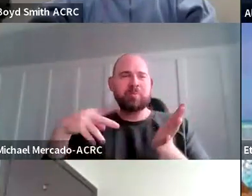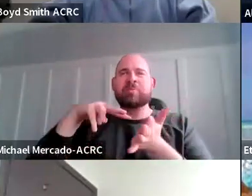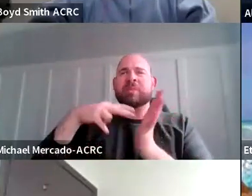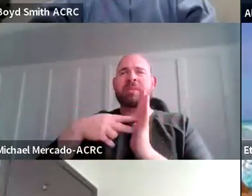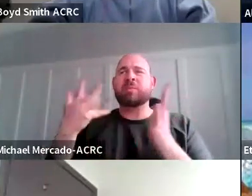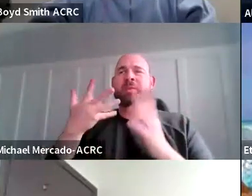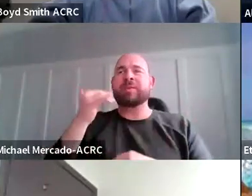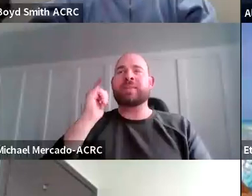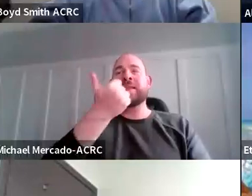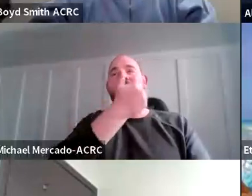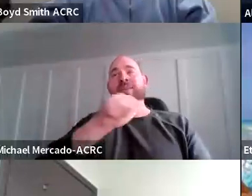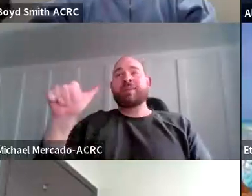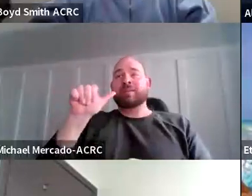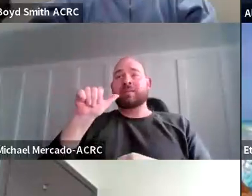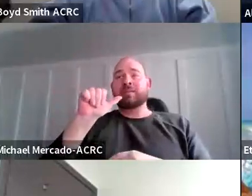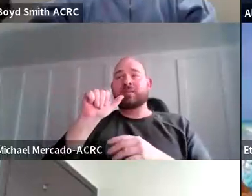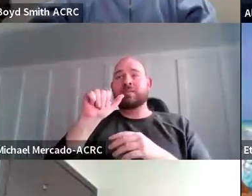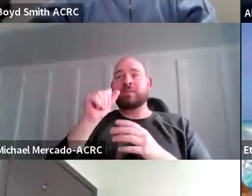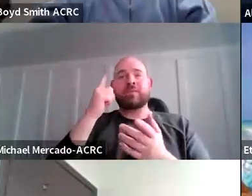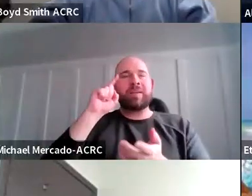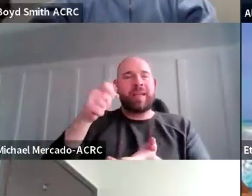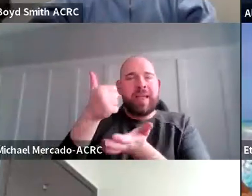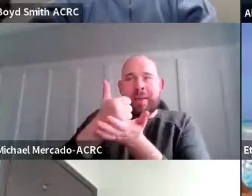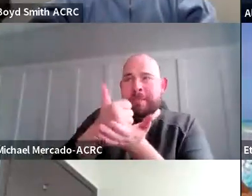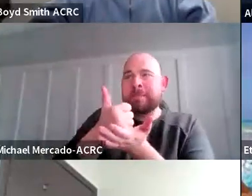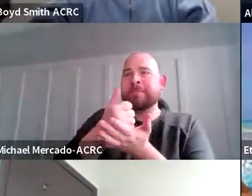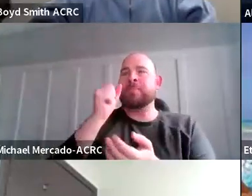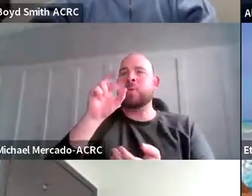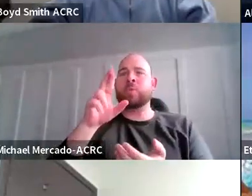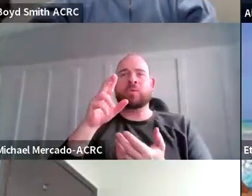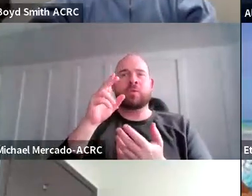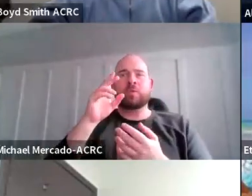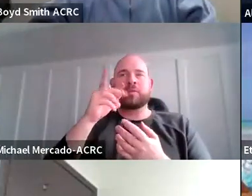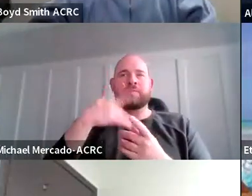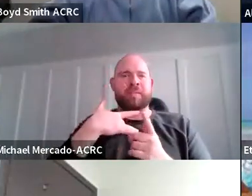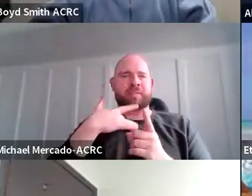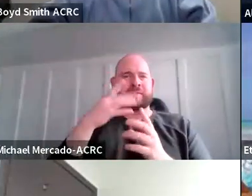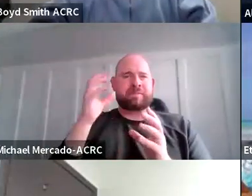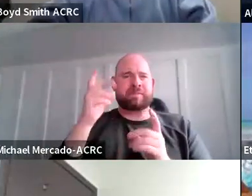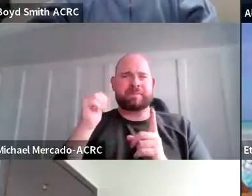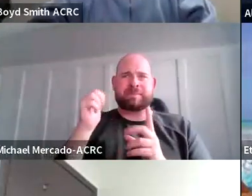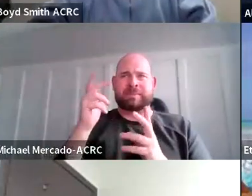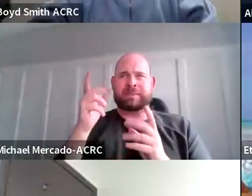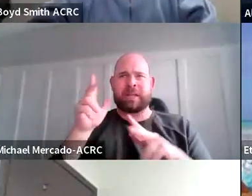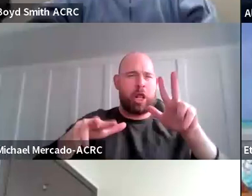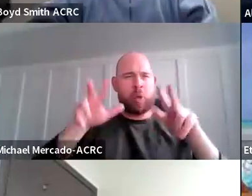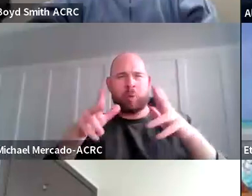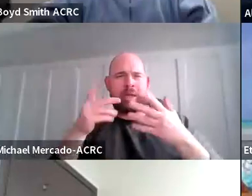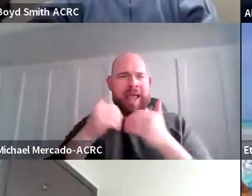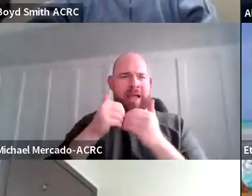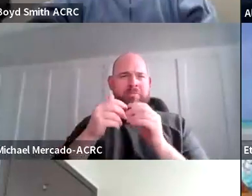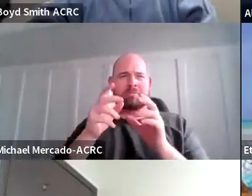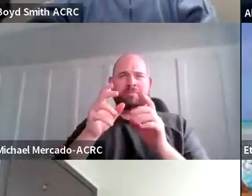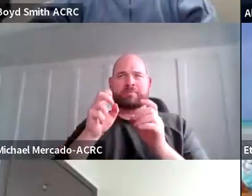card. We typically will use that term to mean any type, if you need any type of